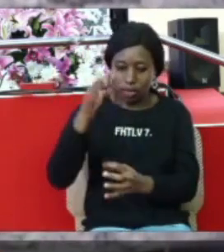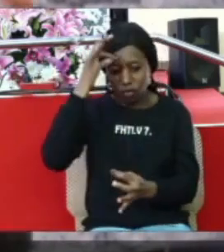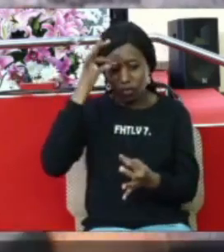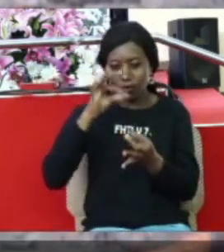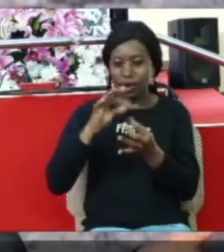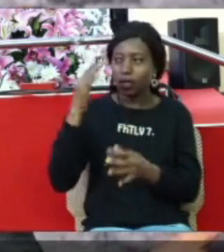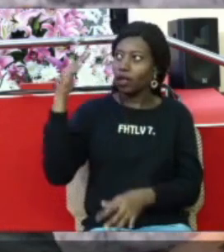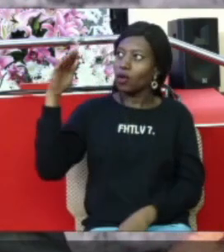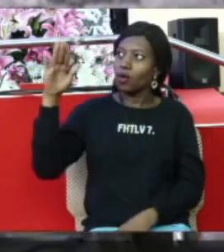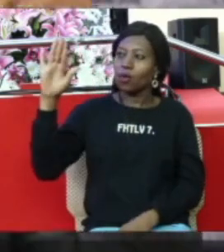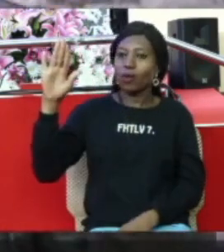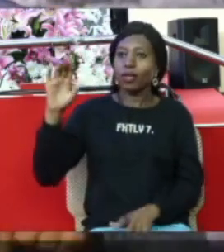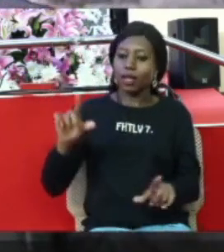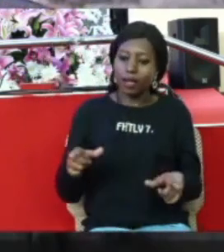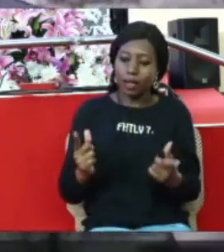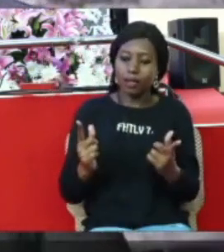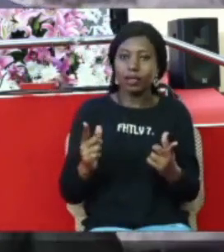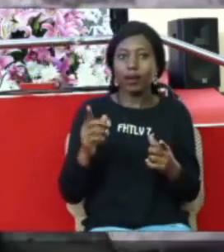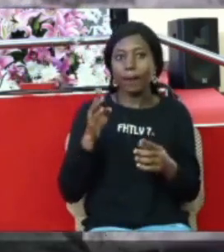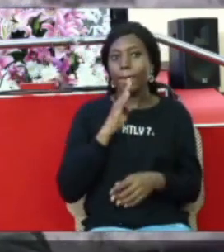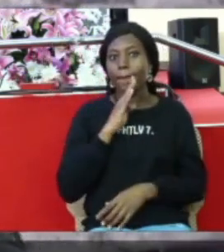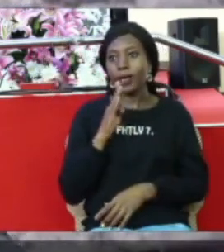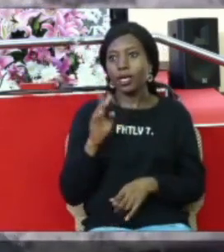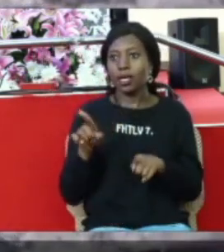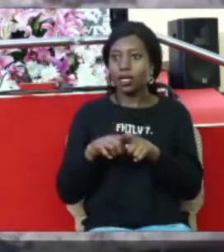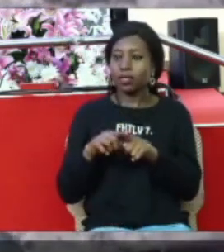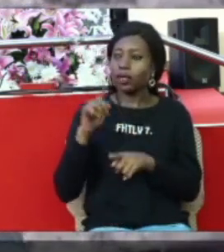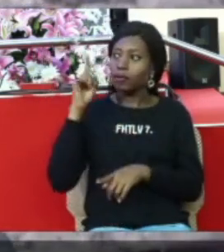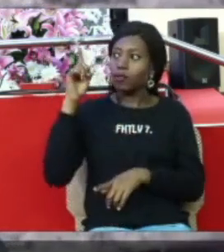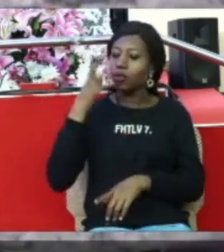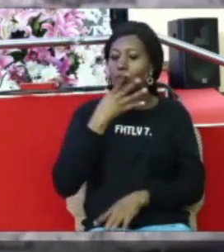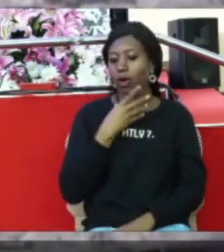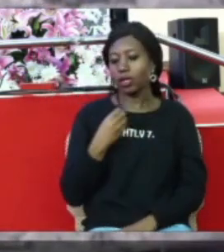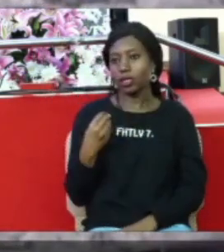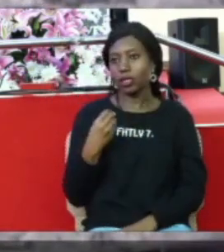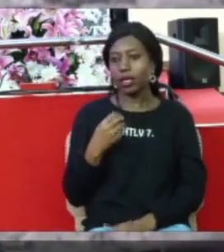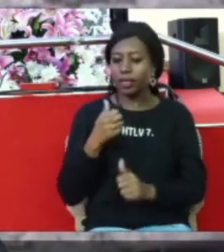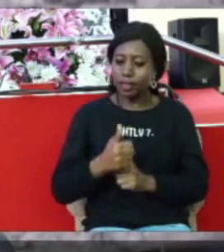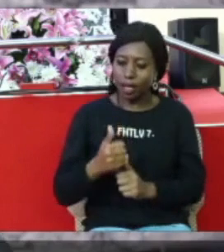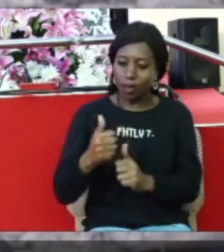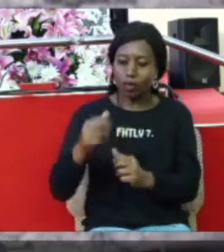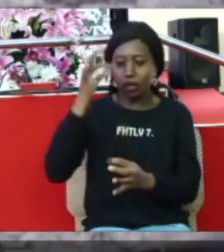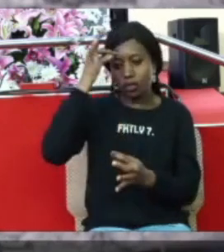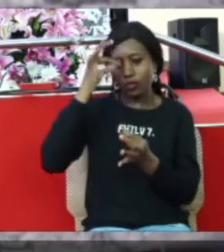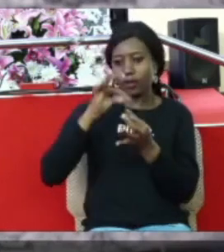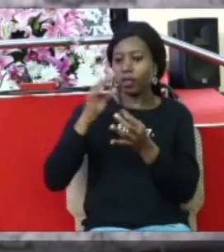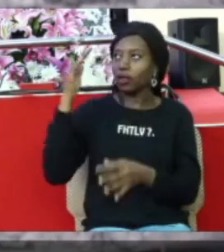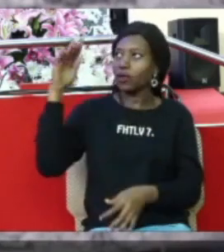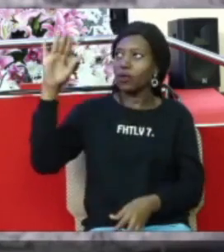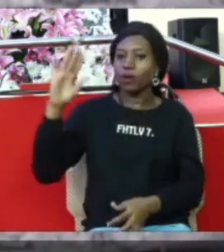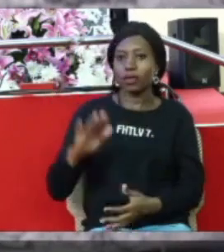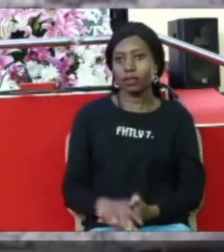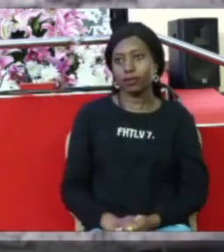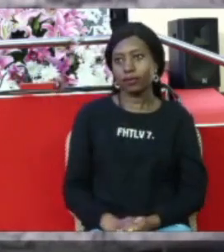that is what God does for us every time we come to church. It is according to your faith. According to your faith. No wonder